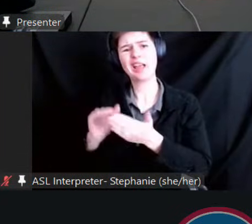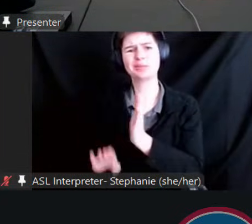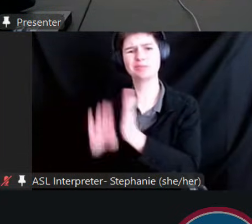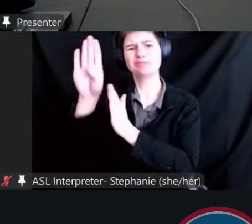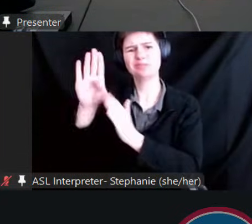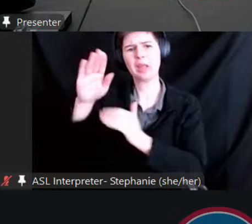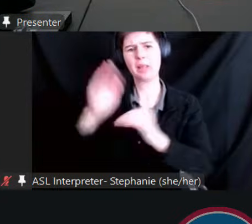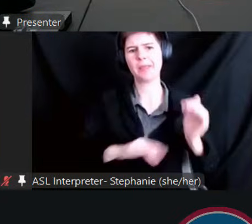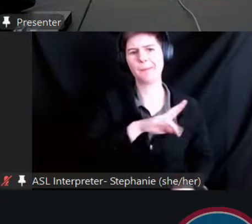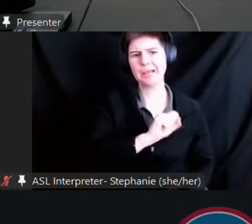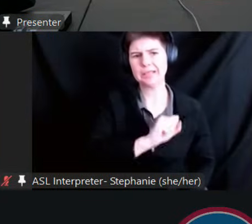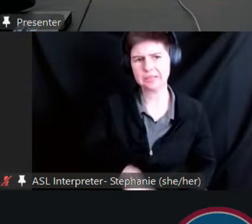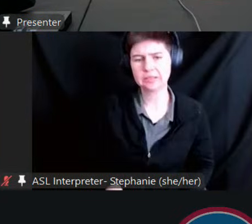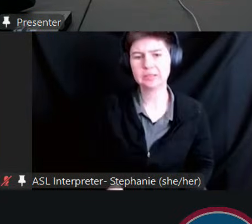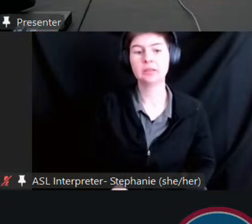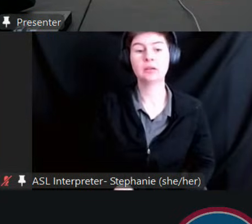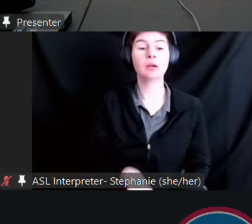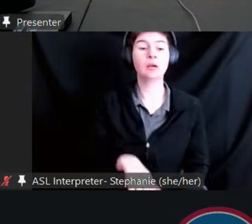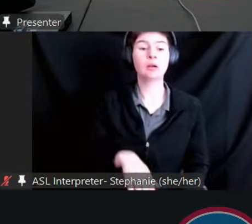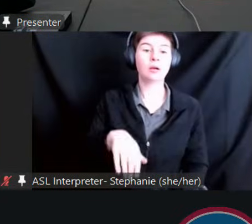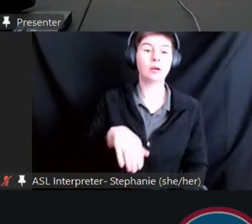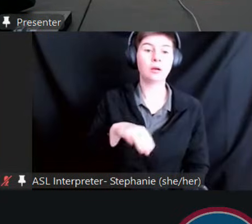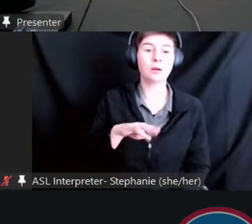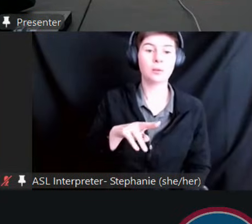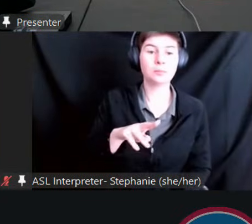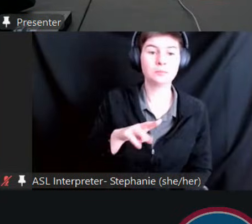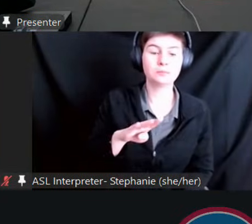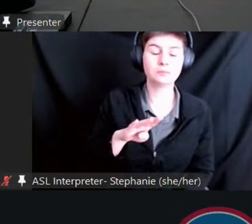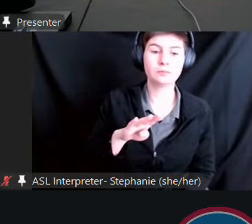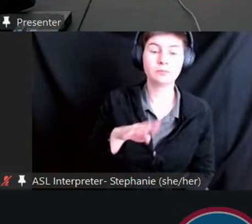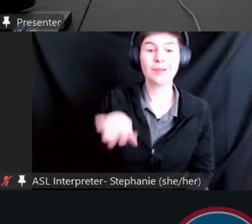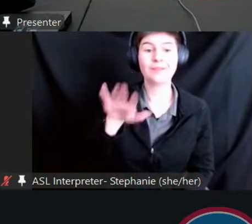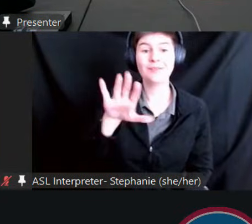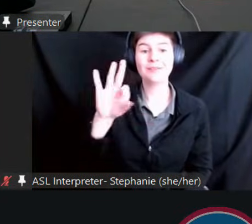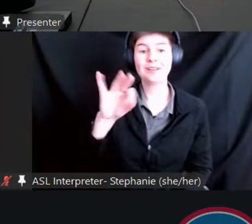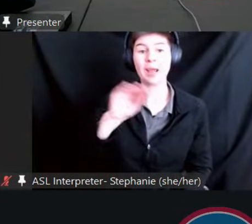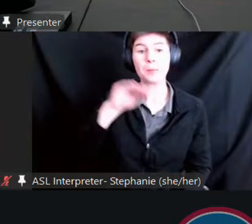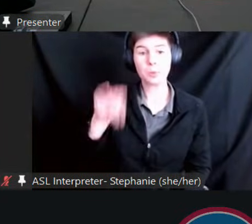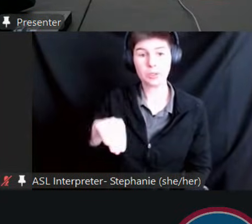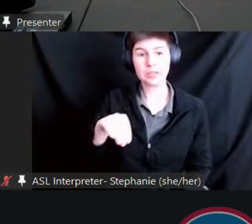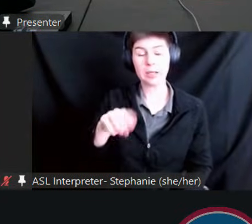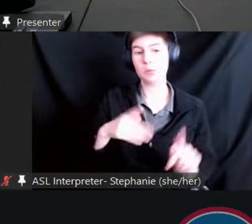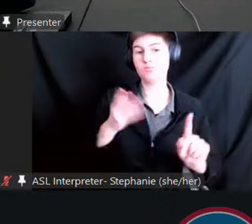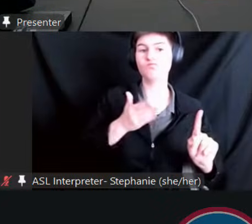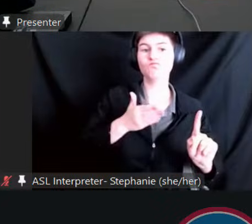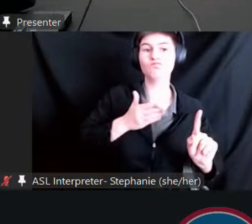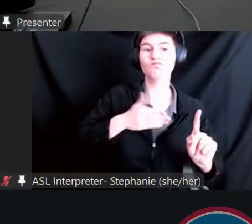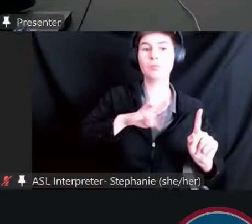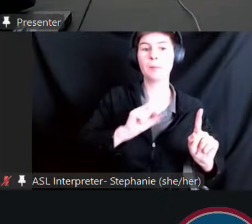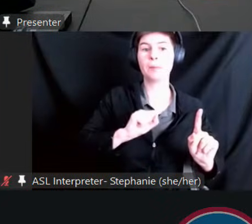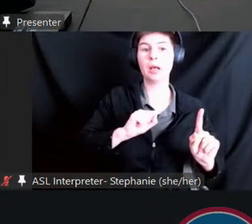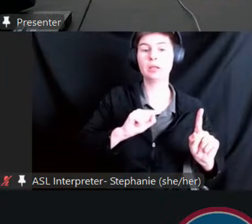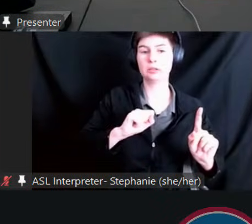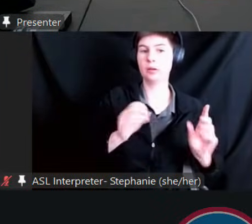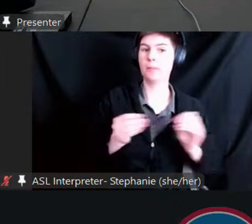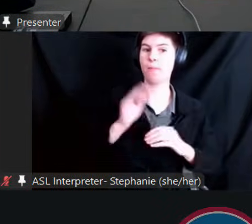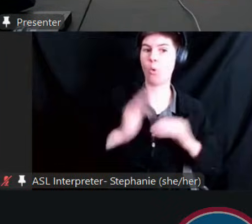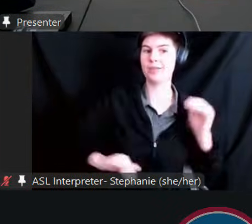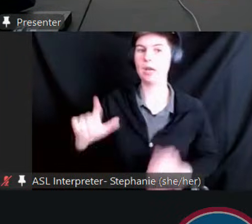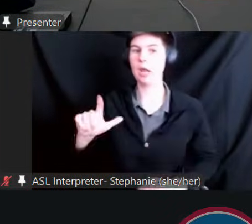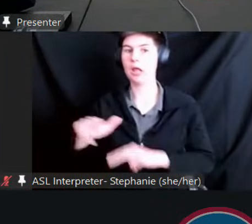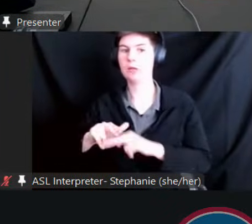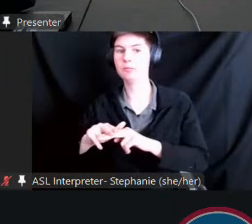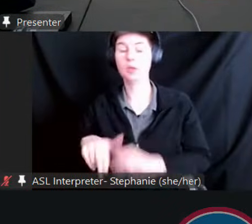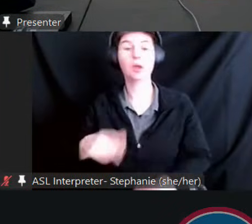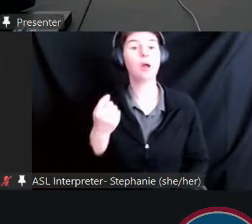rides on bus. It's, as I mentioned, 59%, so more than the L, and an 11% increase